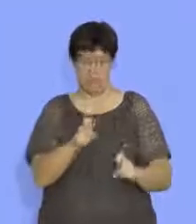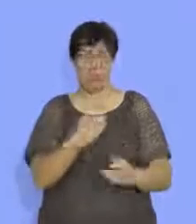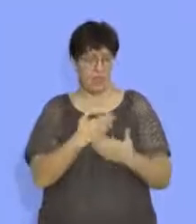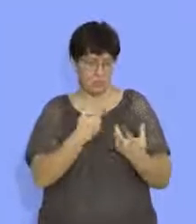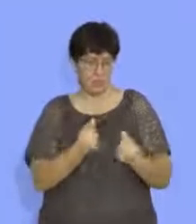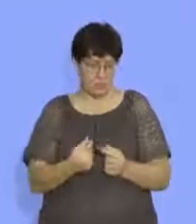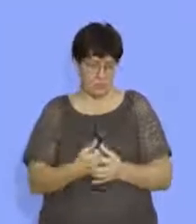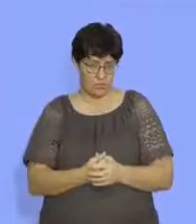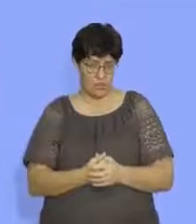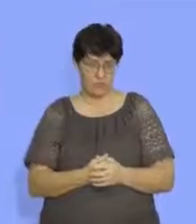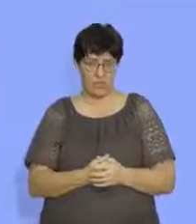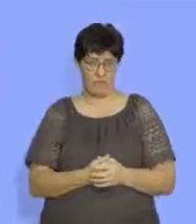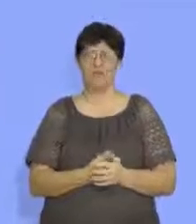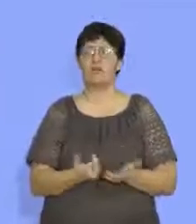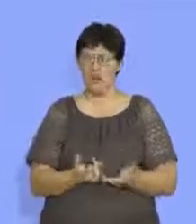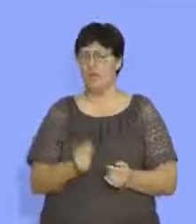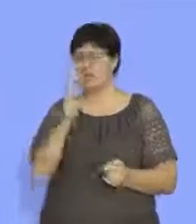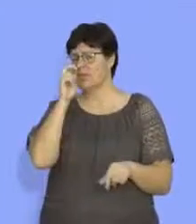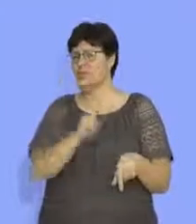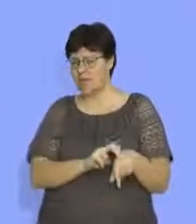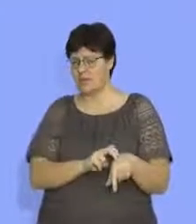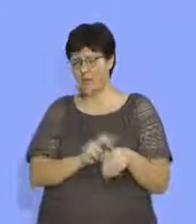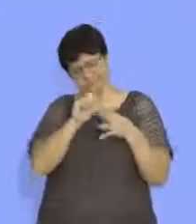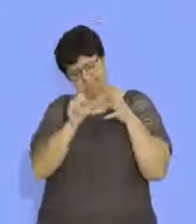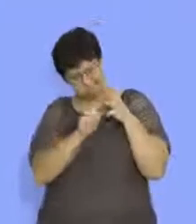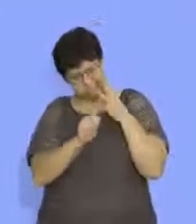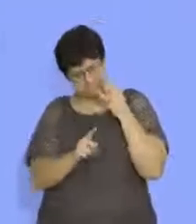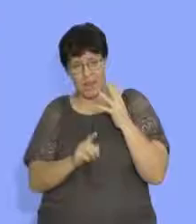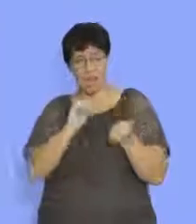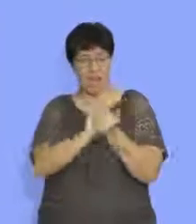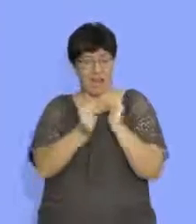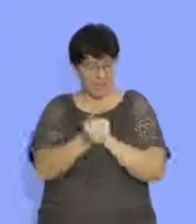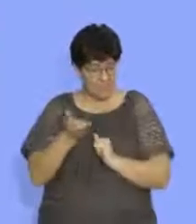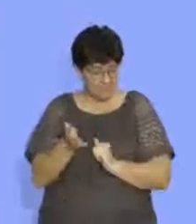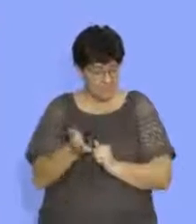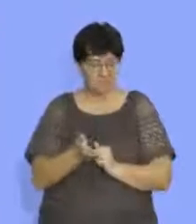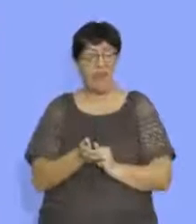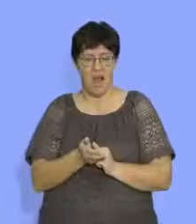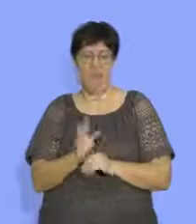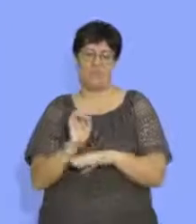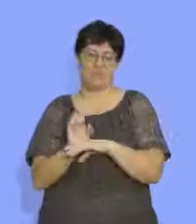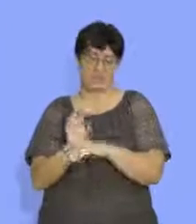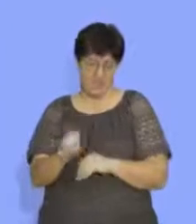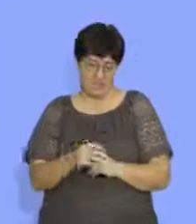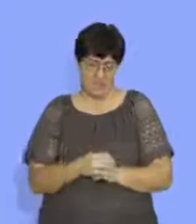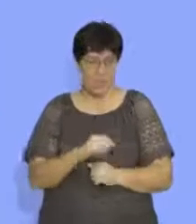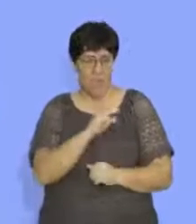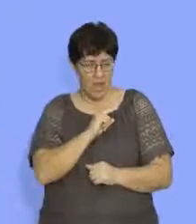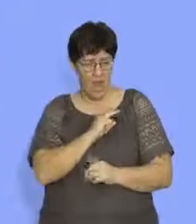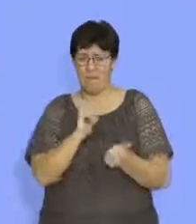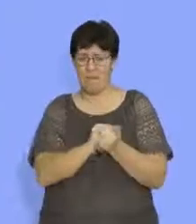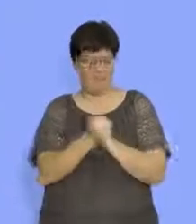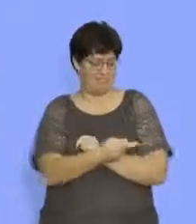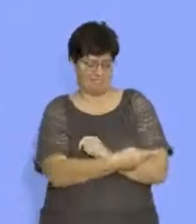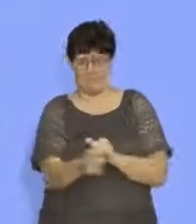can do. Remember I said you need to consult everything that has mathematics, because at the end of the day, maths is the same